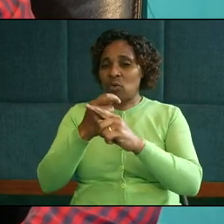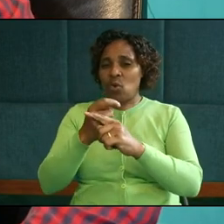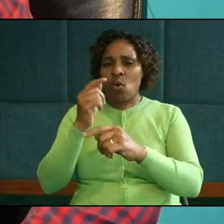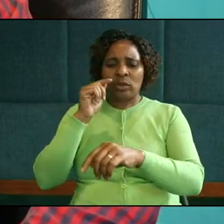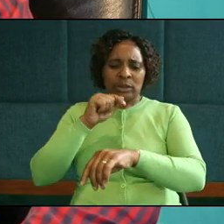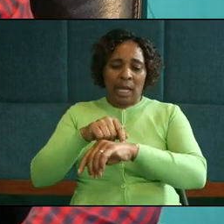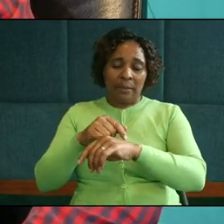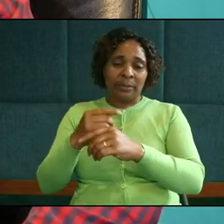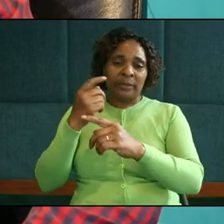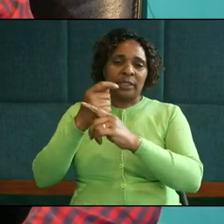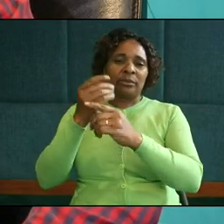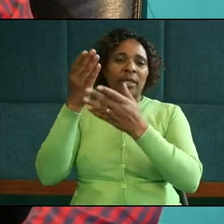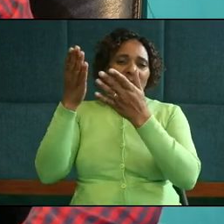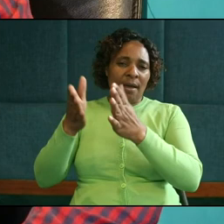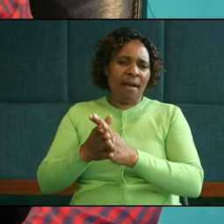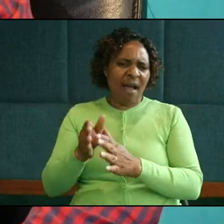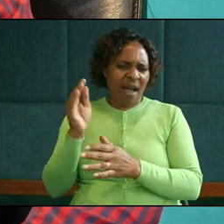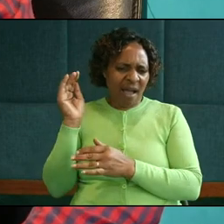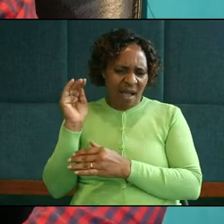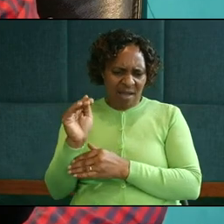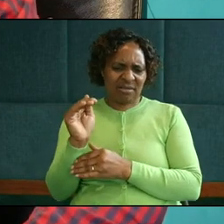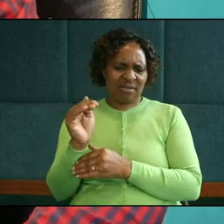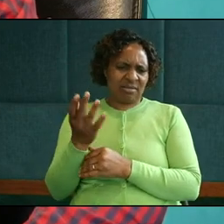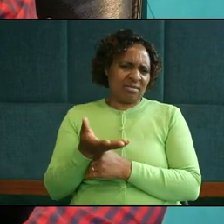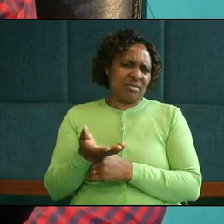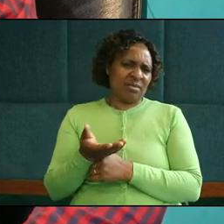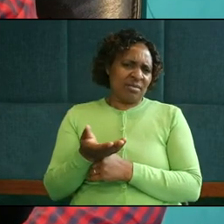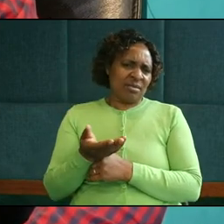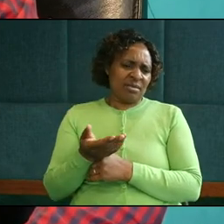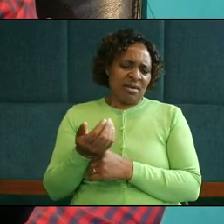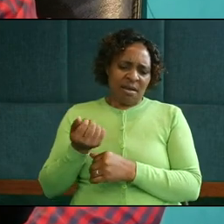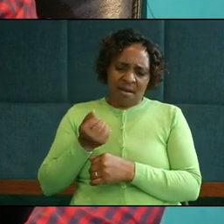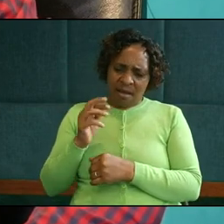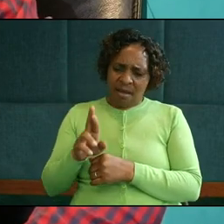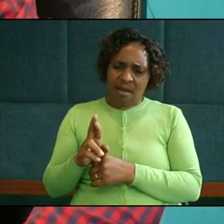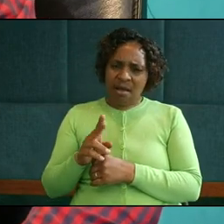the temple, he asked her,